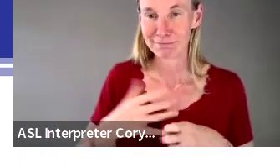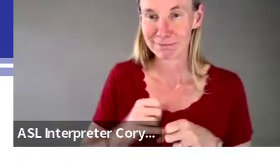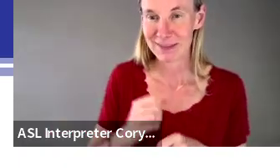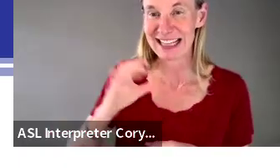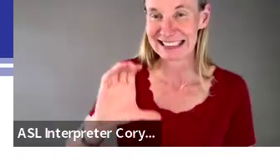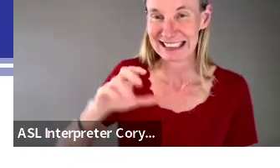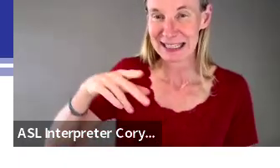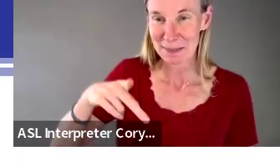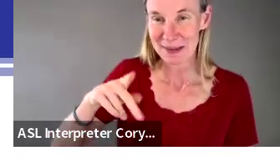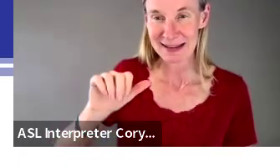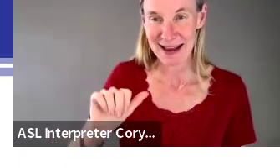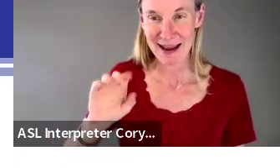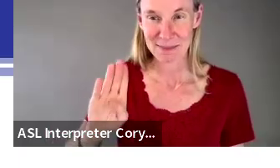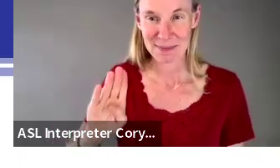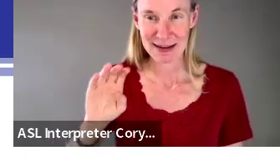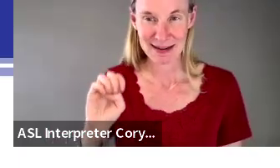CPABE,